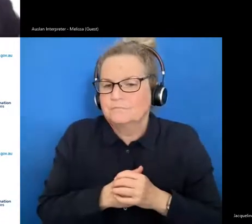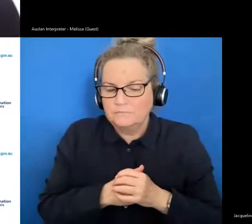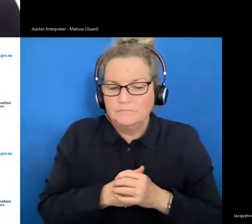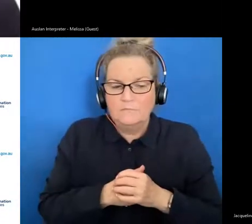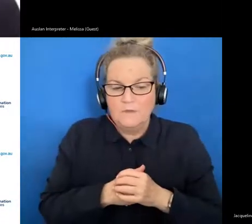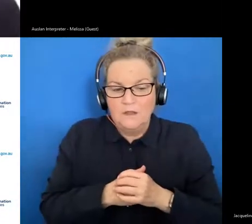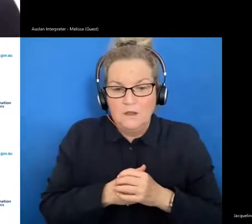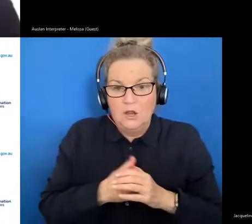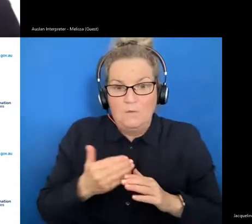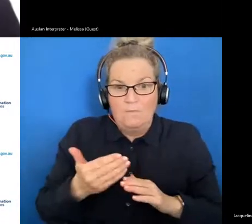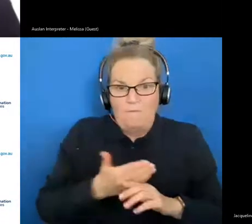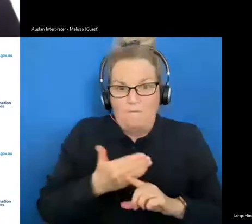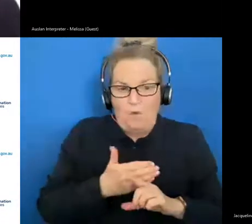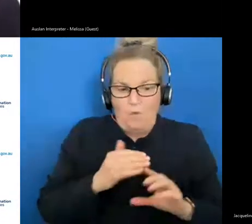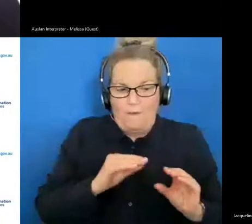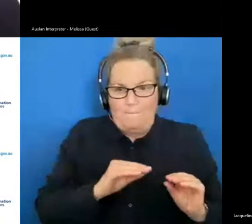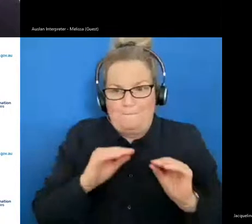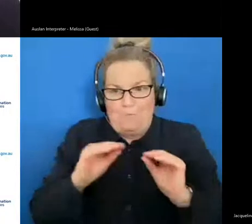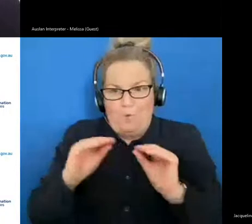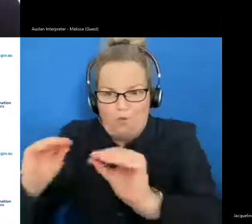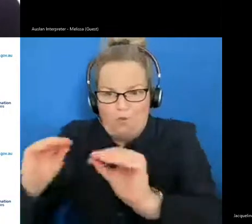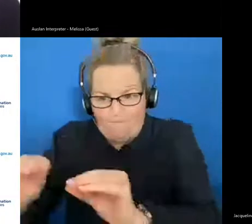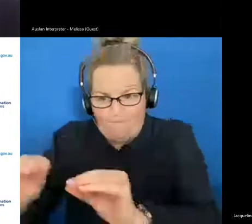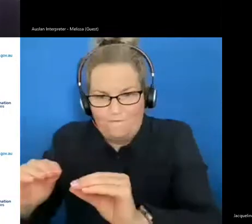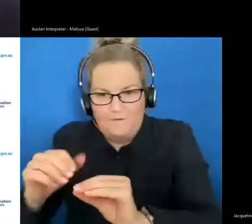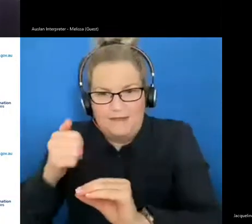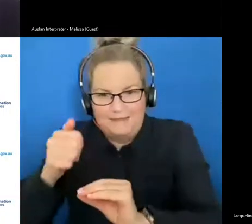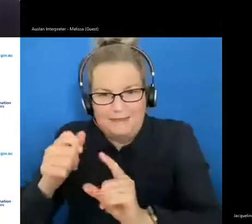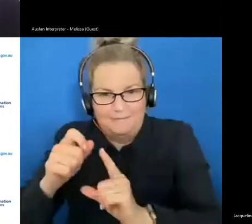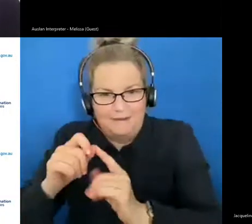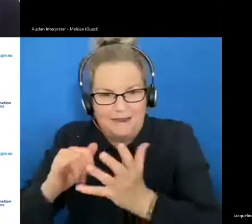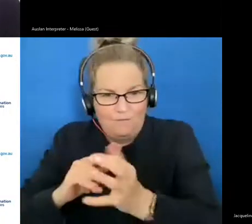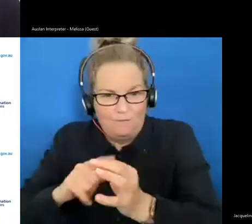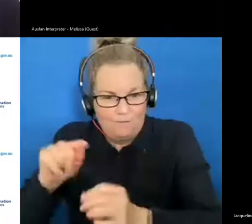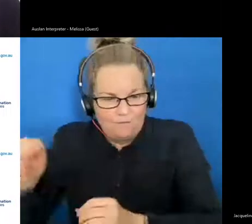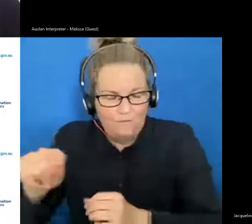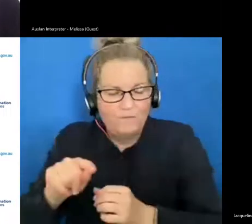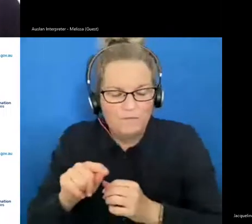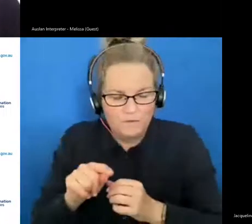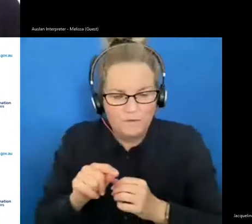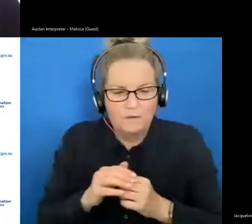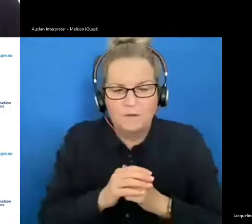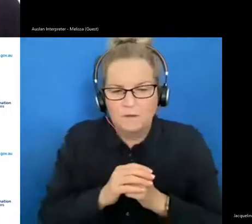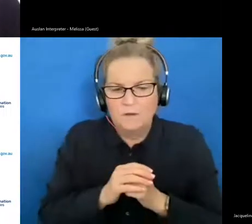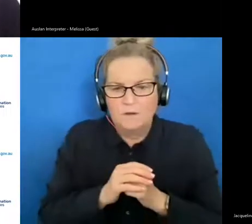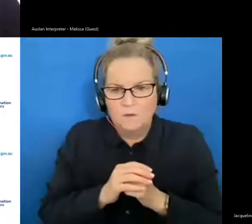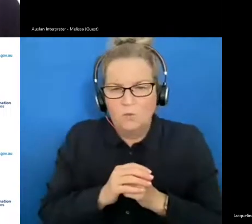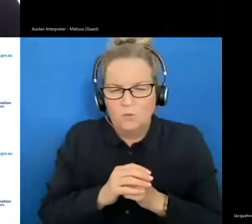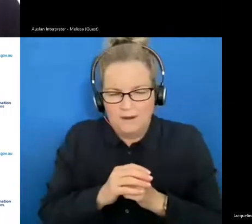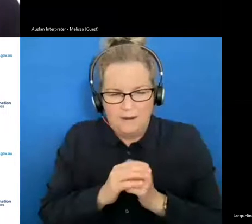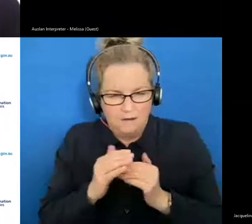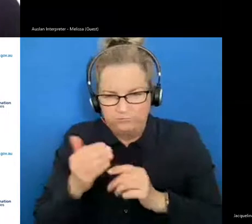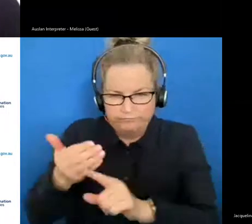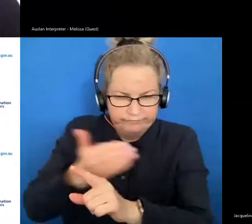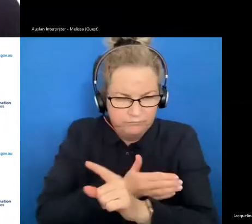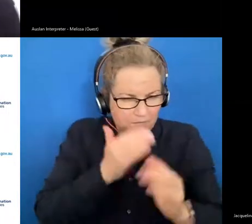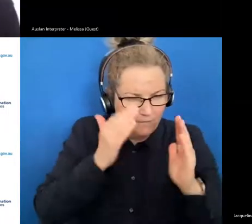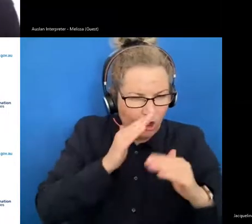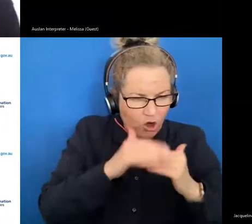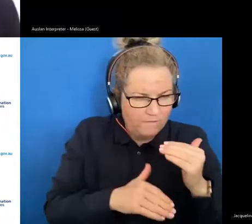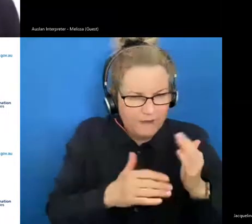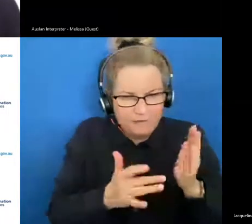move to 6 PSQ, some of the workplace transformation videos, particularly focusing on technology and how the